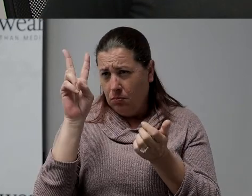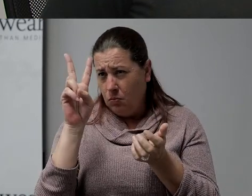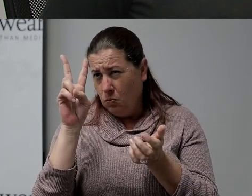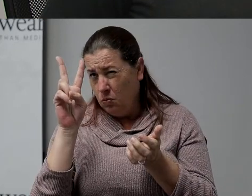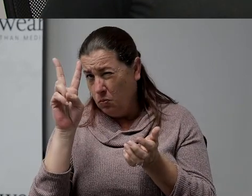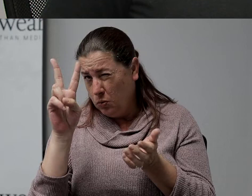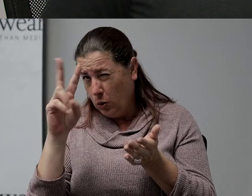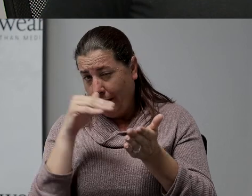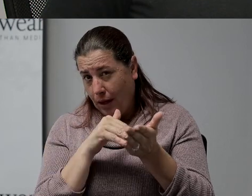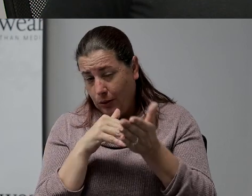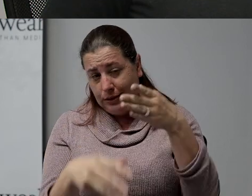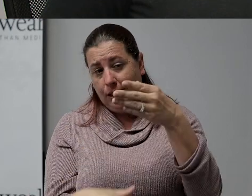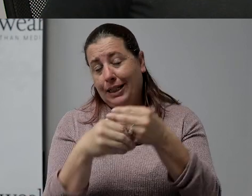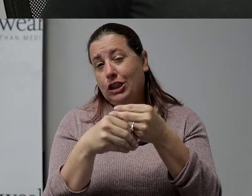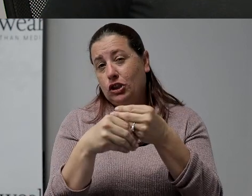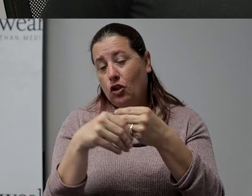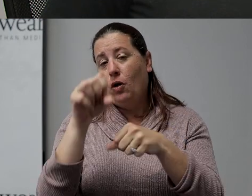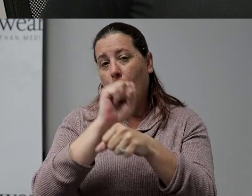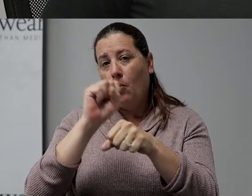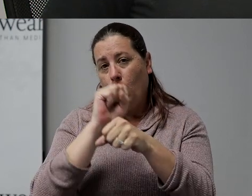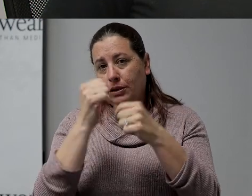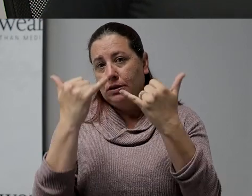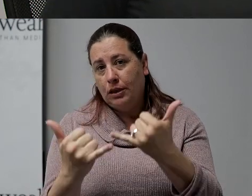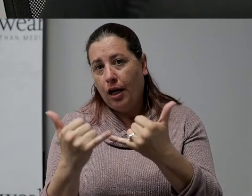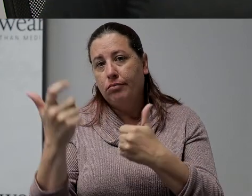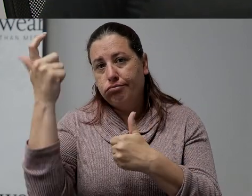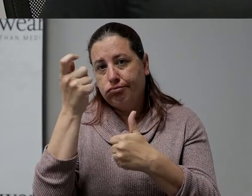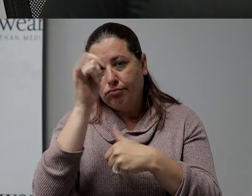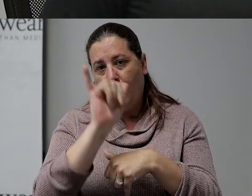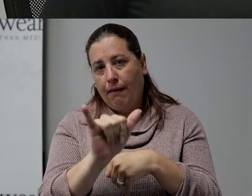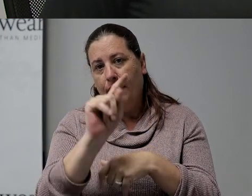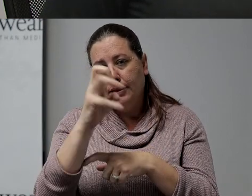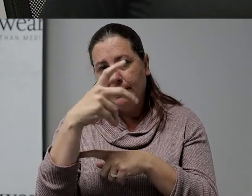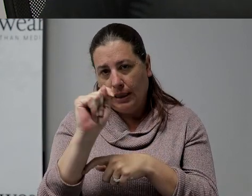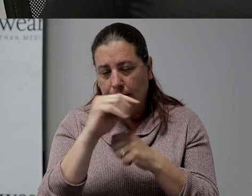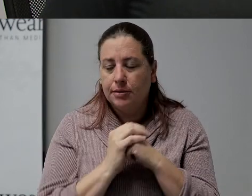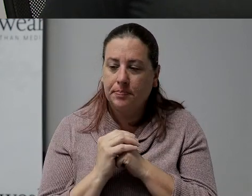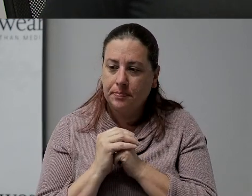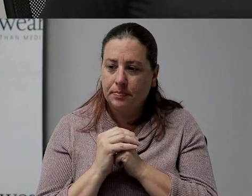2,000 additional employees that now are receiving this text subscription.